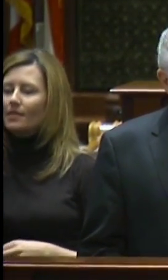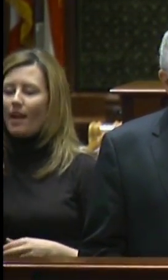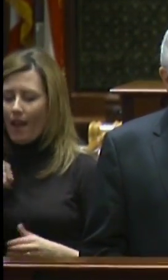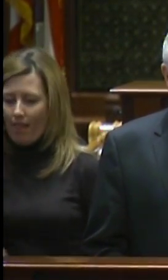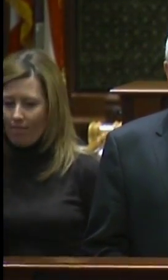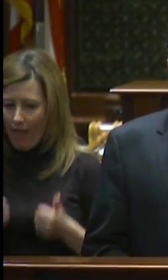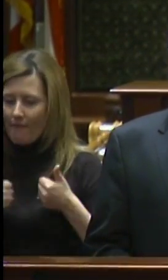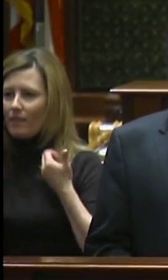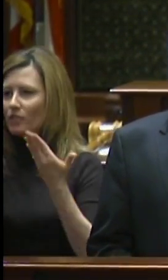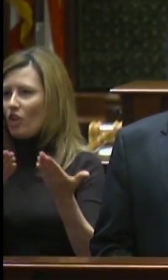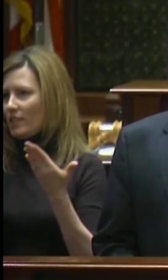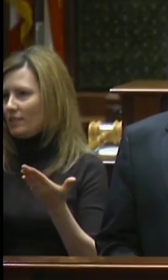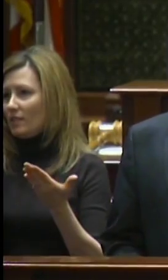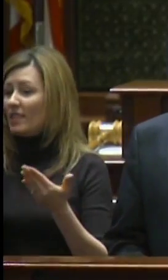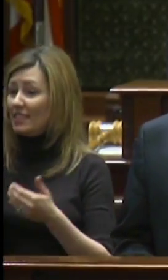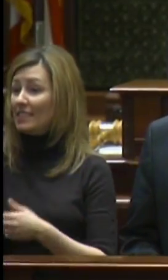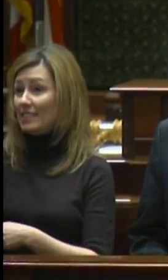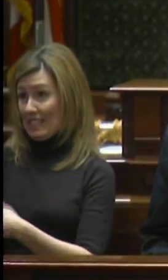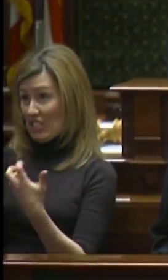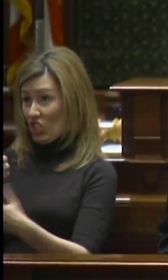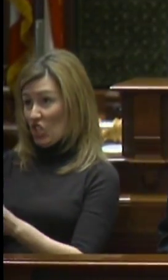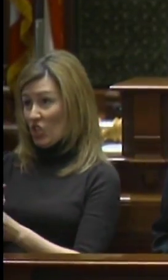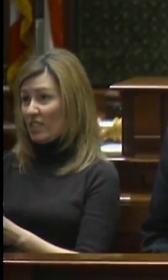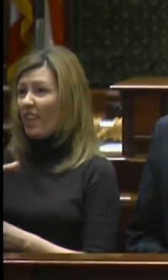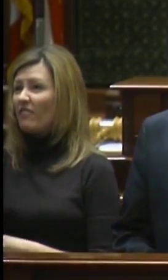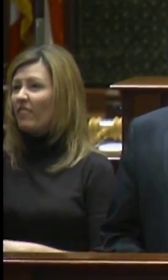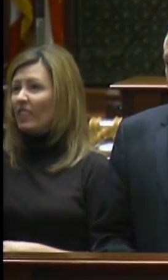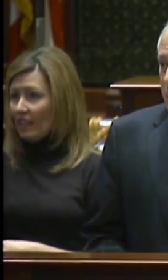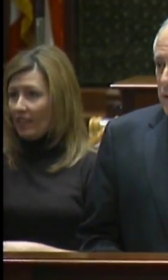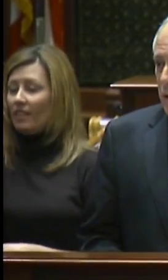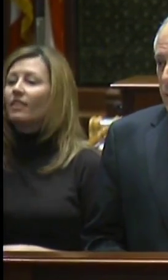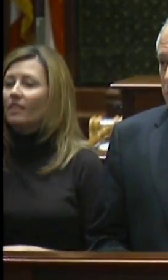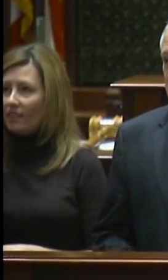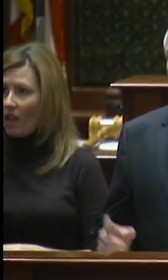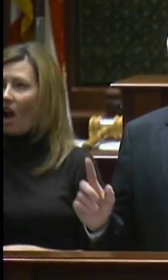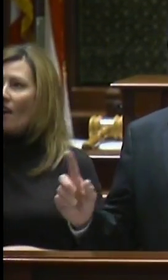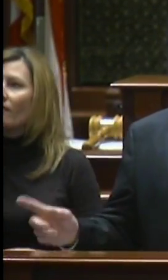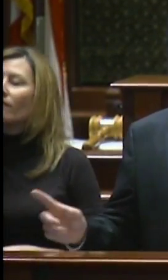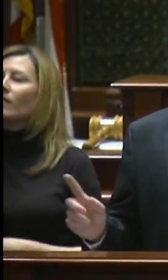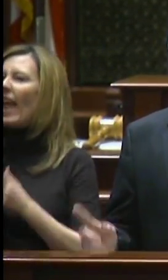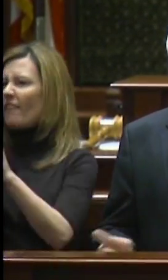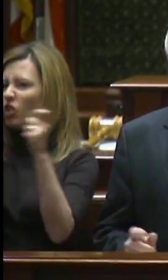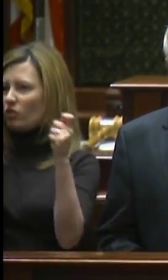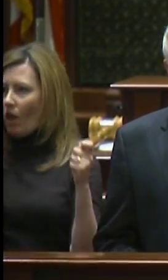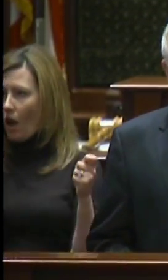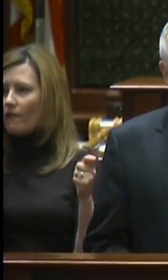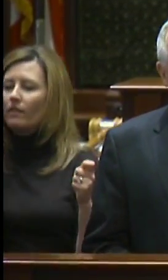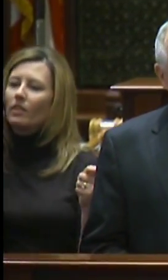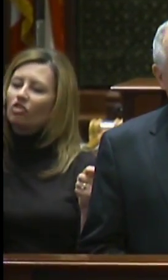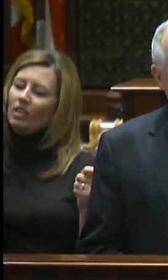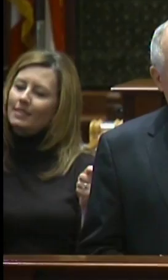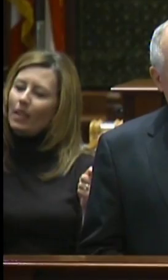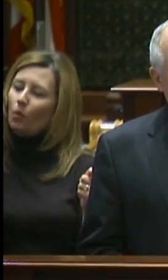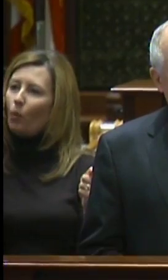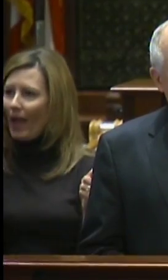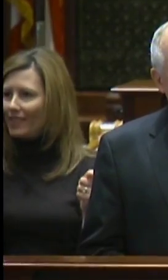service. This year is the 50th anniversary of the Jesse White Tumblers. Half a century of helping mentor young people